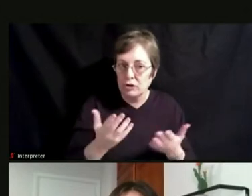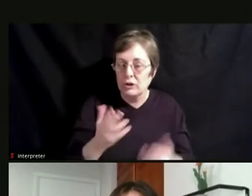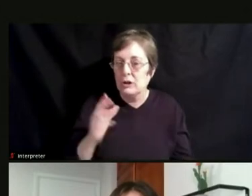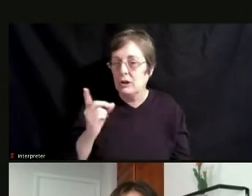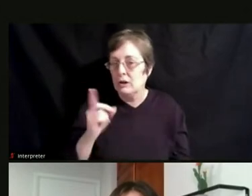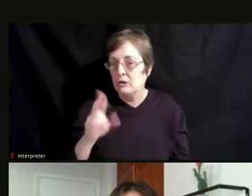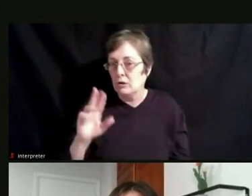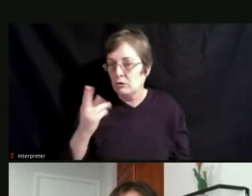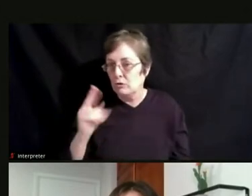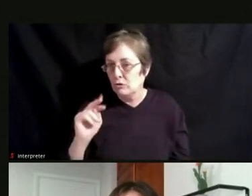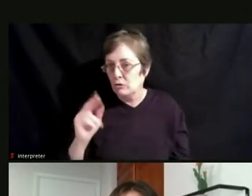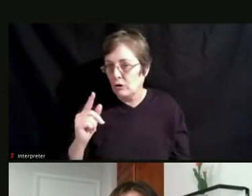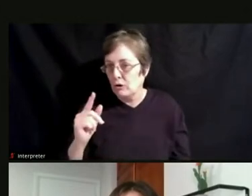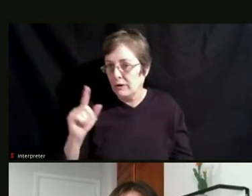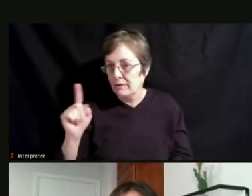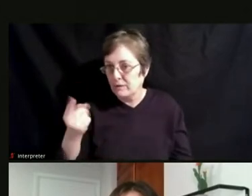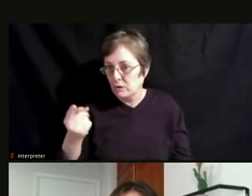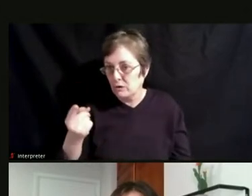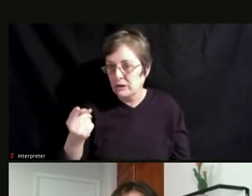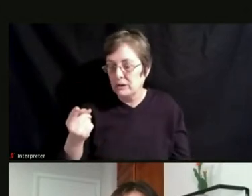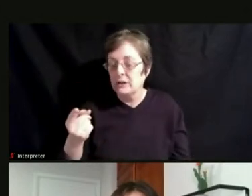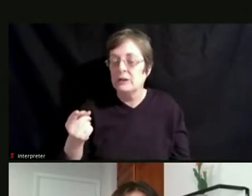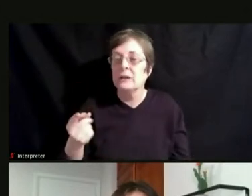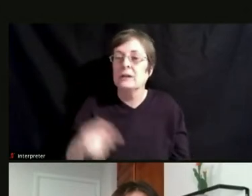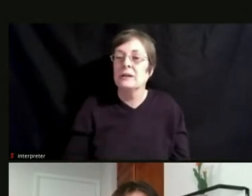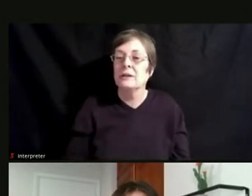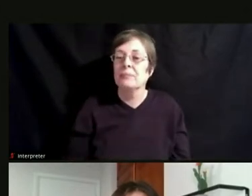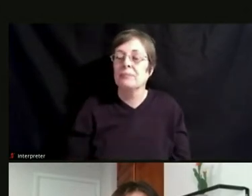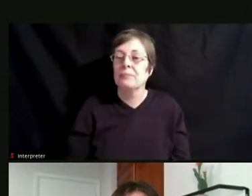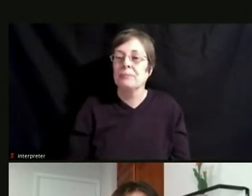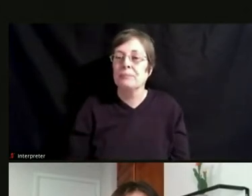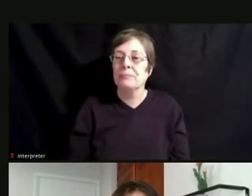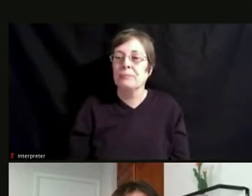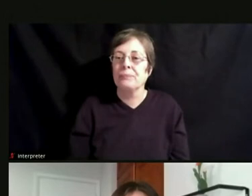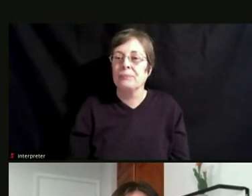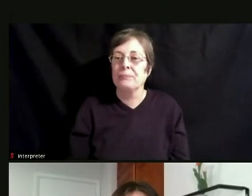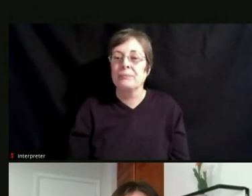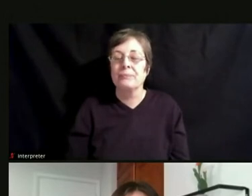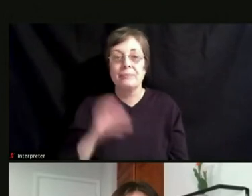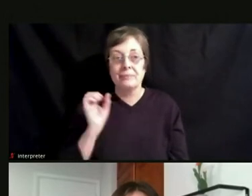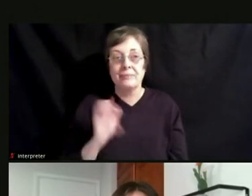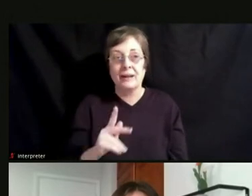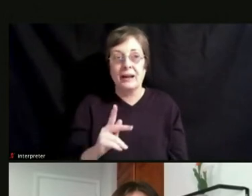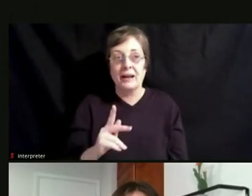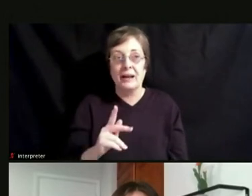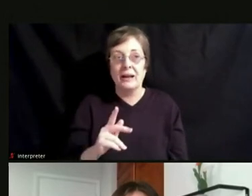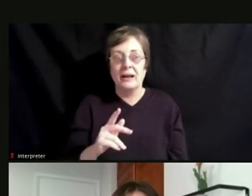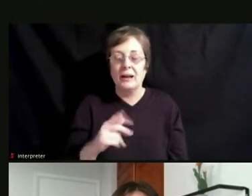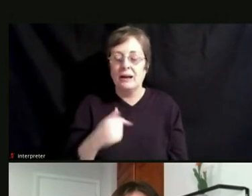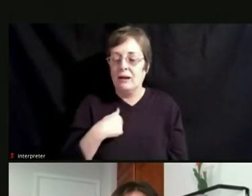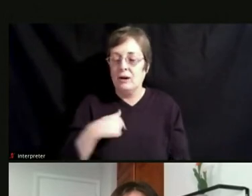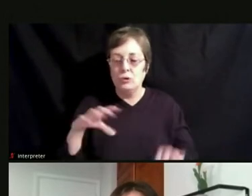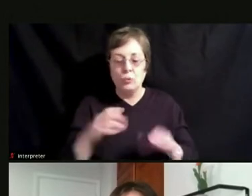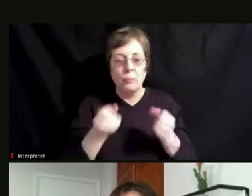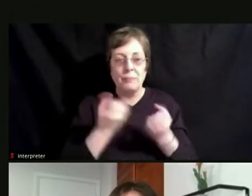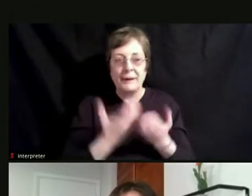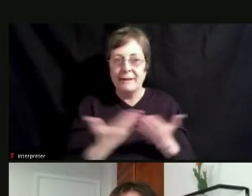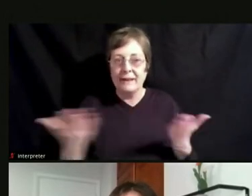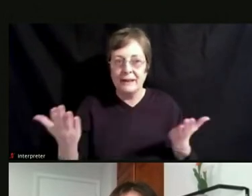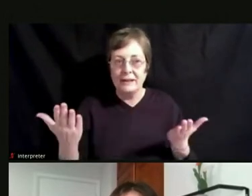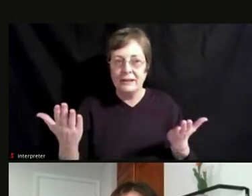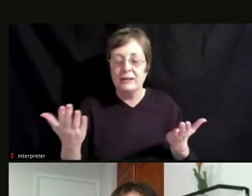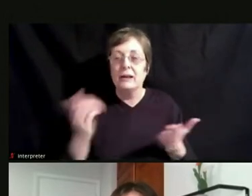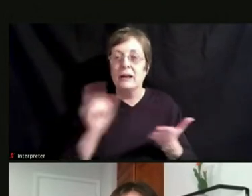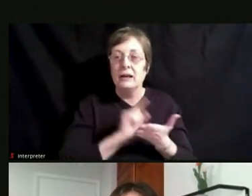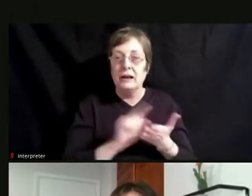and then Dr. Maisel and Dr. Watkins can answer. Okay, so I wear many hats. Every week